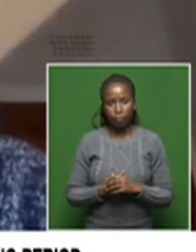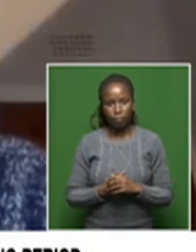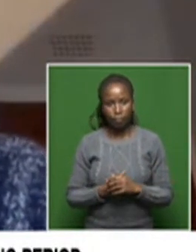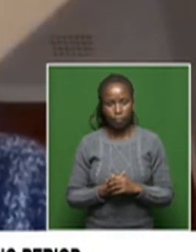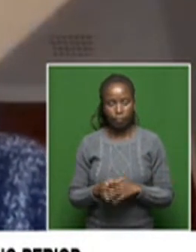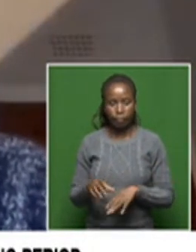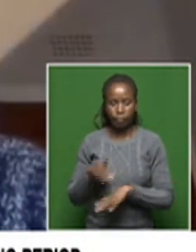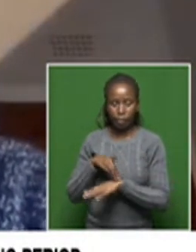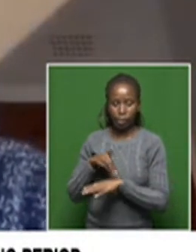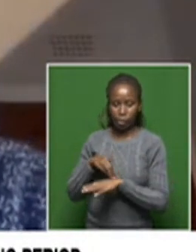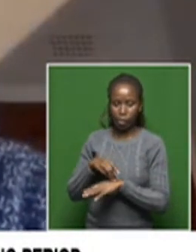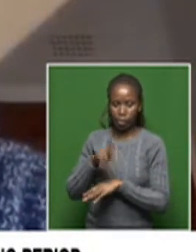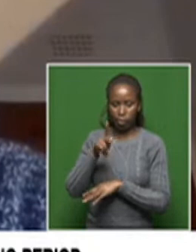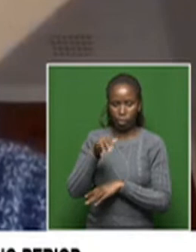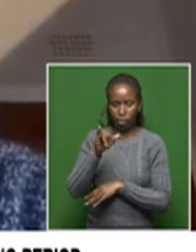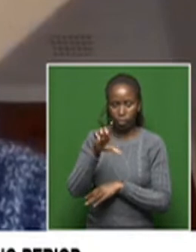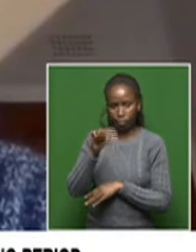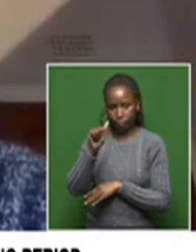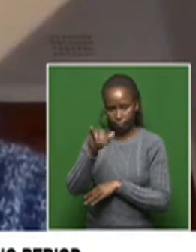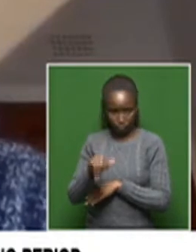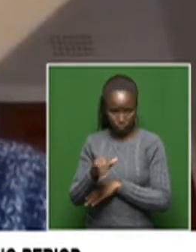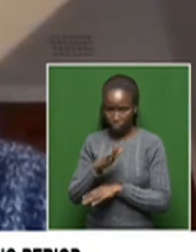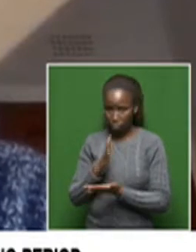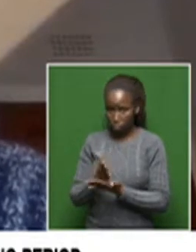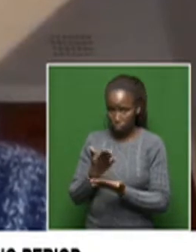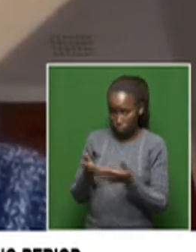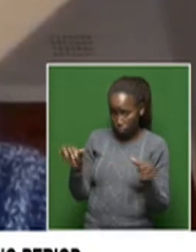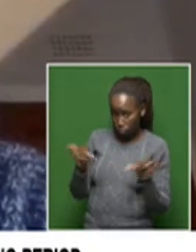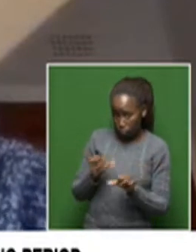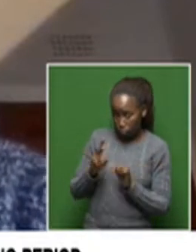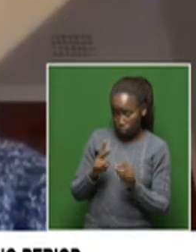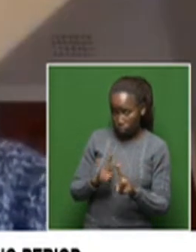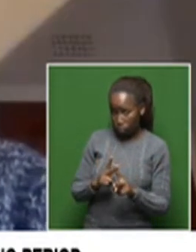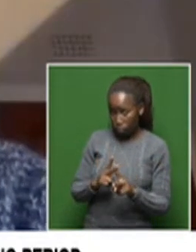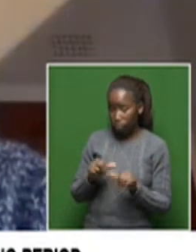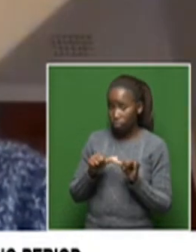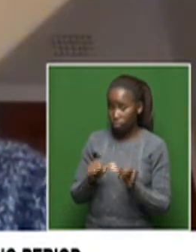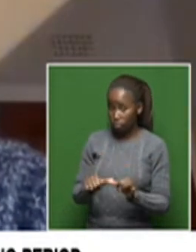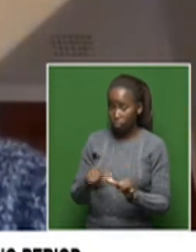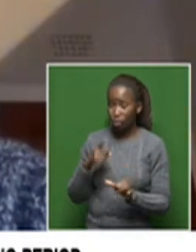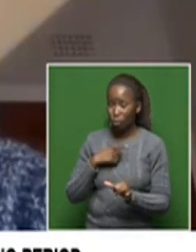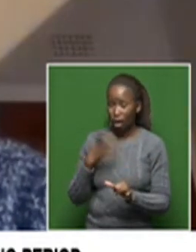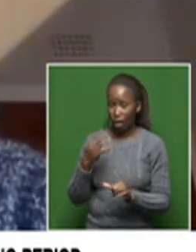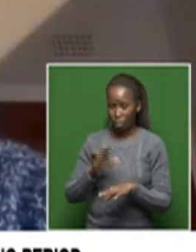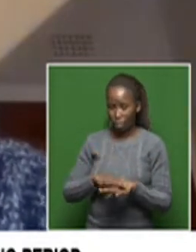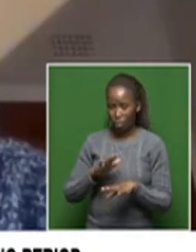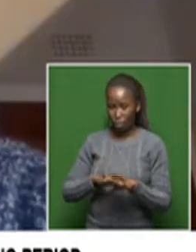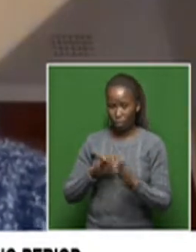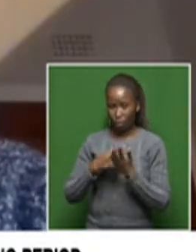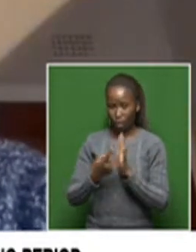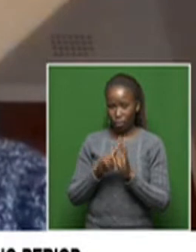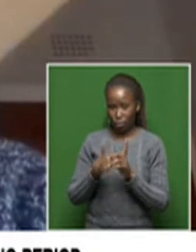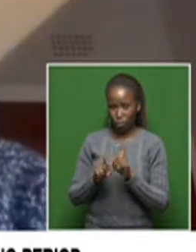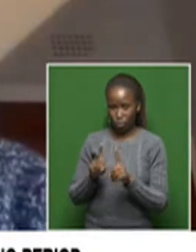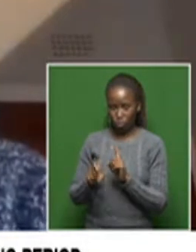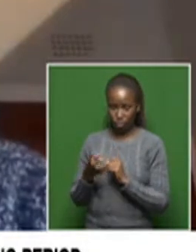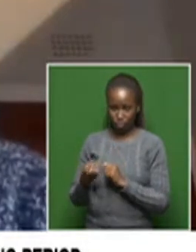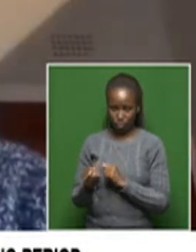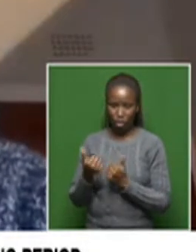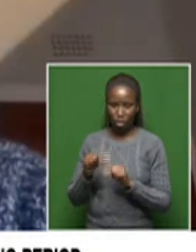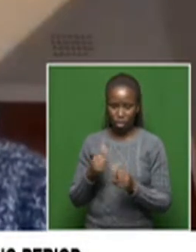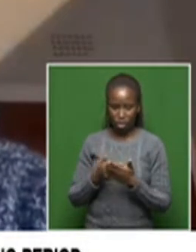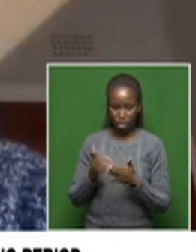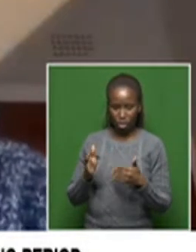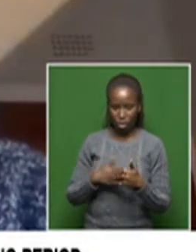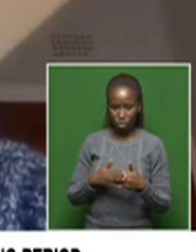Dr. Pillay, my apologies. I don't know if we can get you back, and also if you can just be brief. We do have another 5 questions, then I'm going to close those